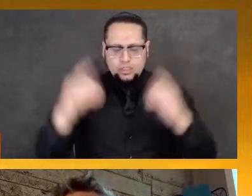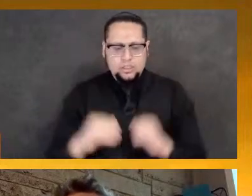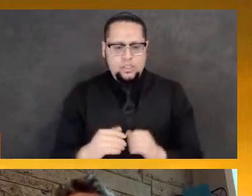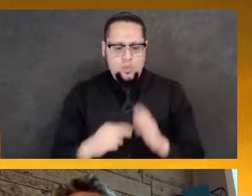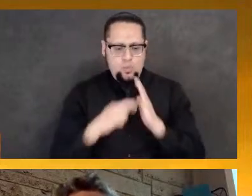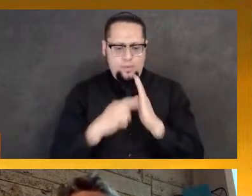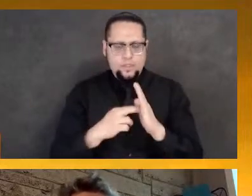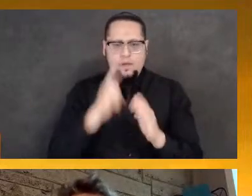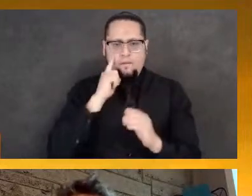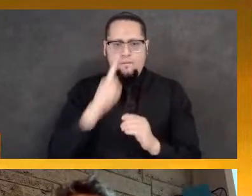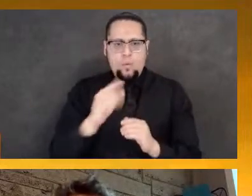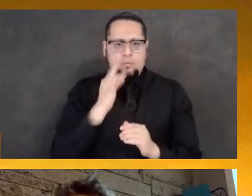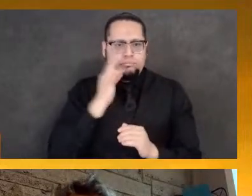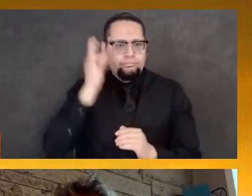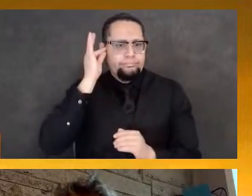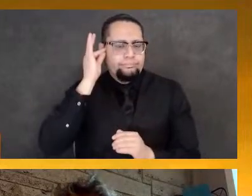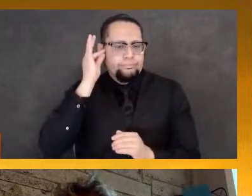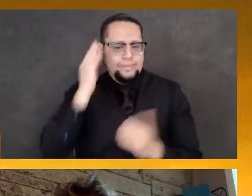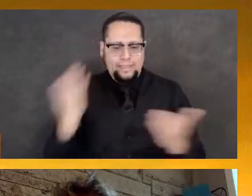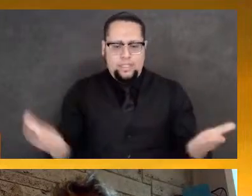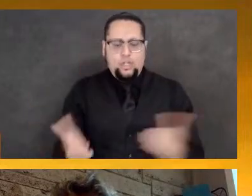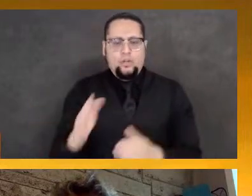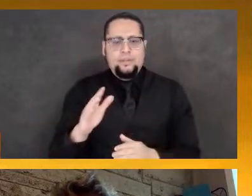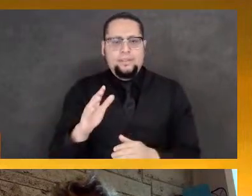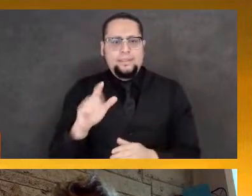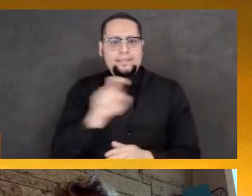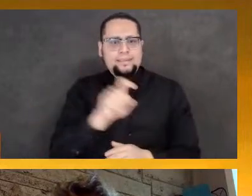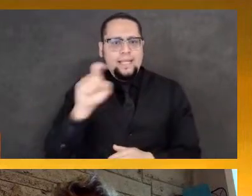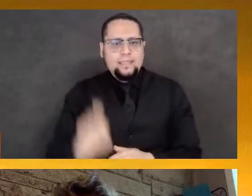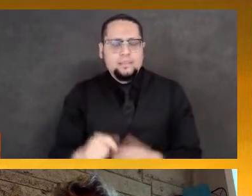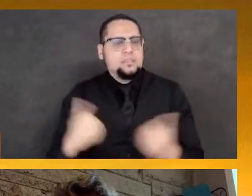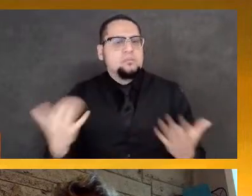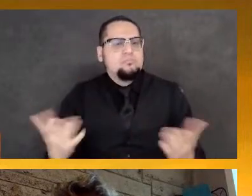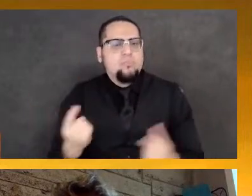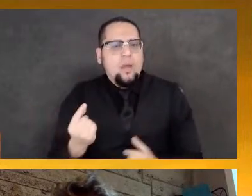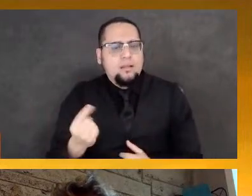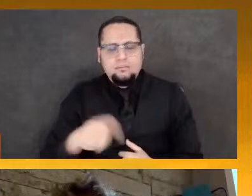landscape of Native tribes in Texas?